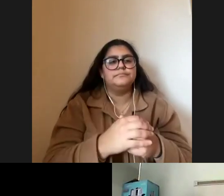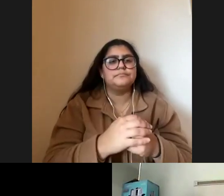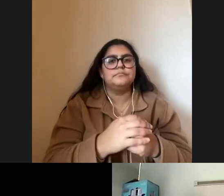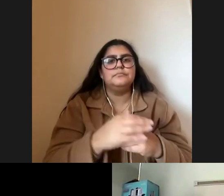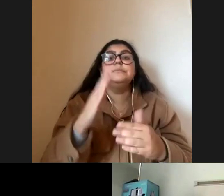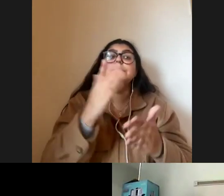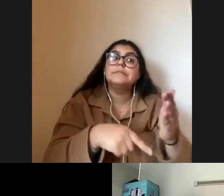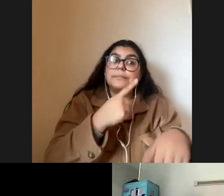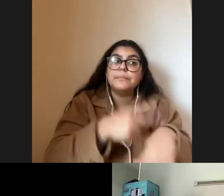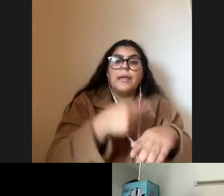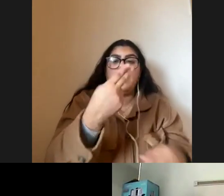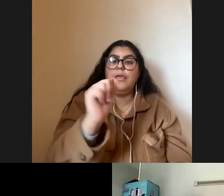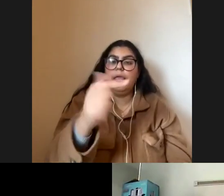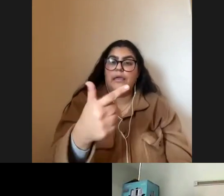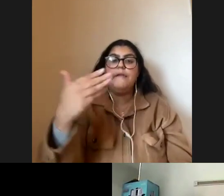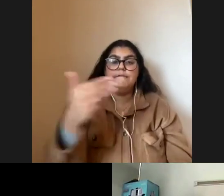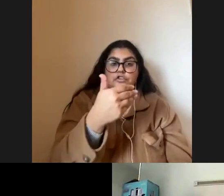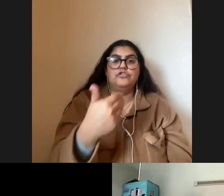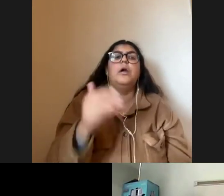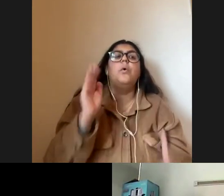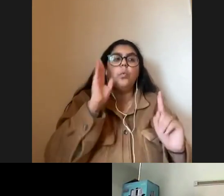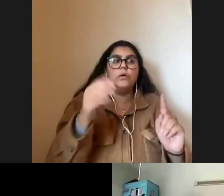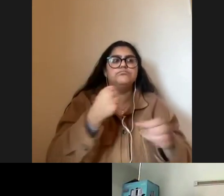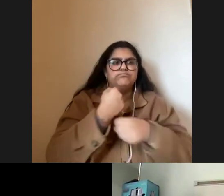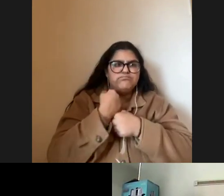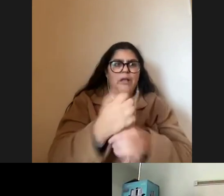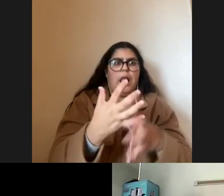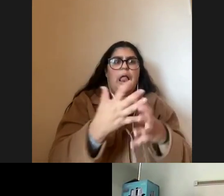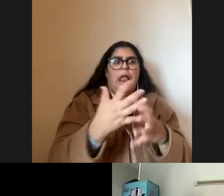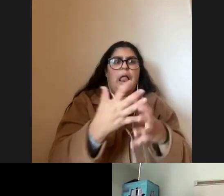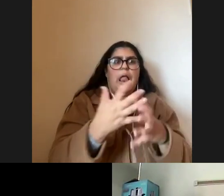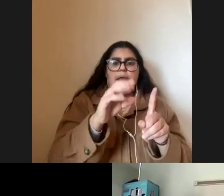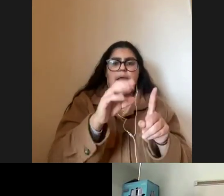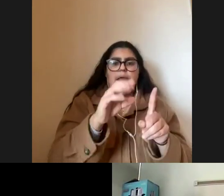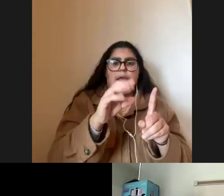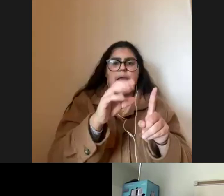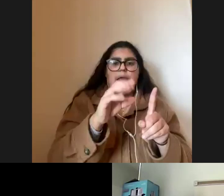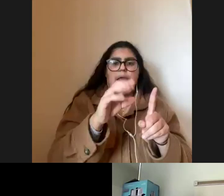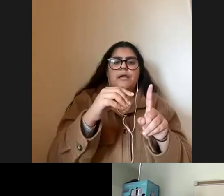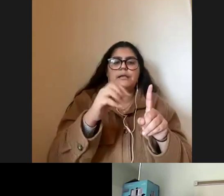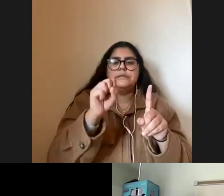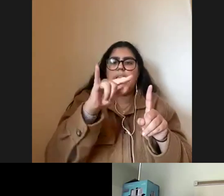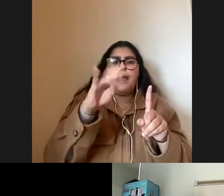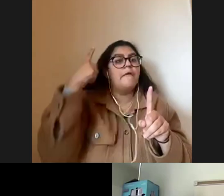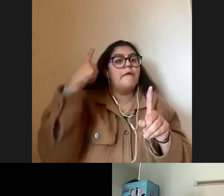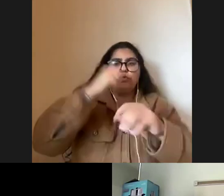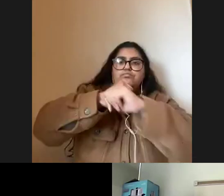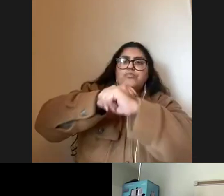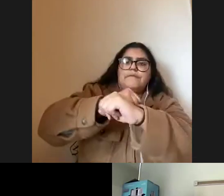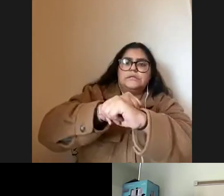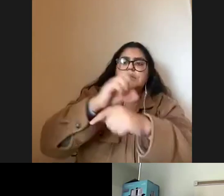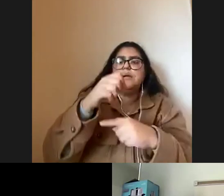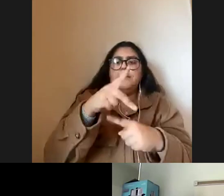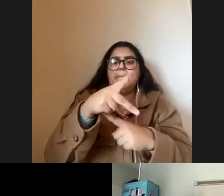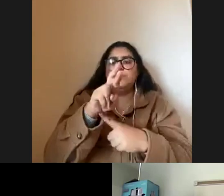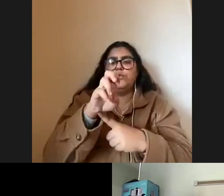hagfish have the ability to produce tons of slime as anti-predator defenses and things like that. So cool. If you've ever,